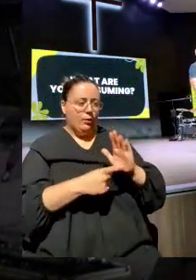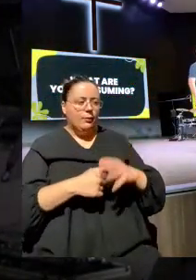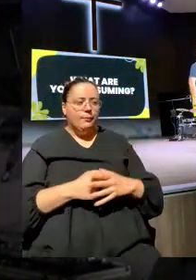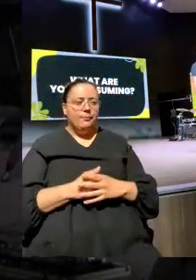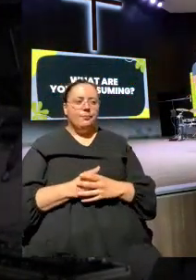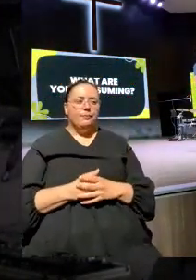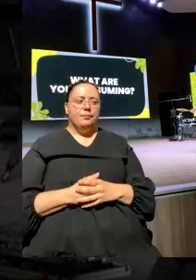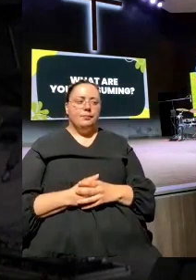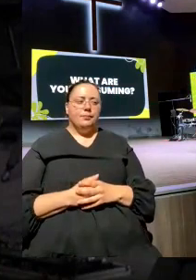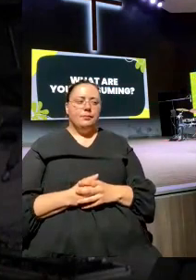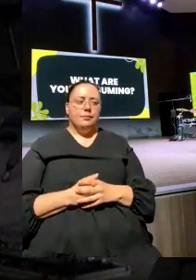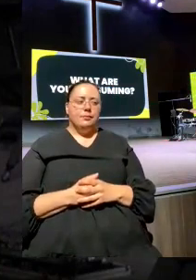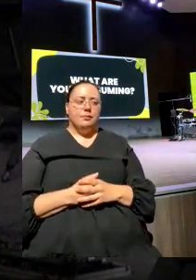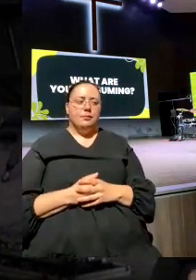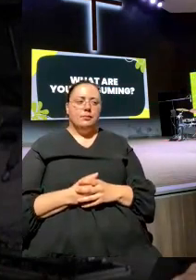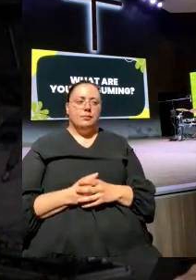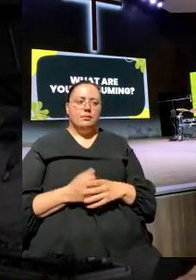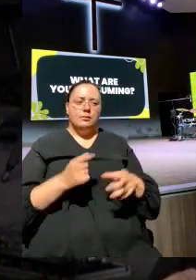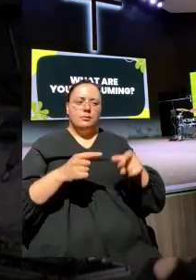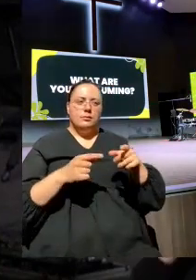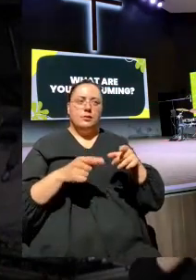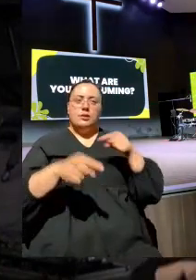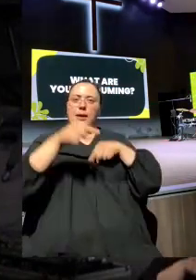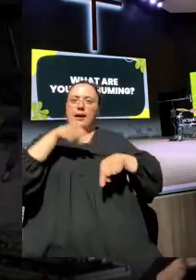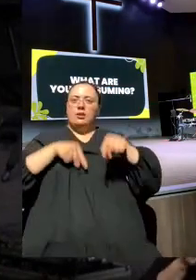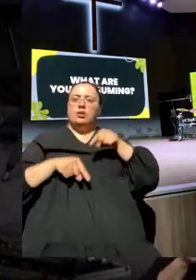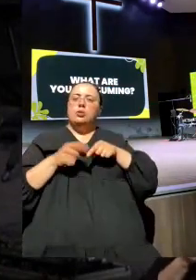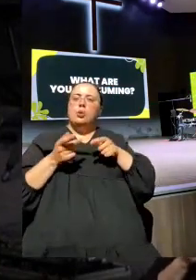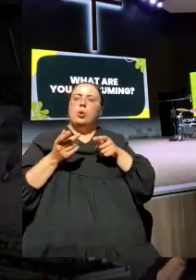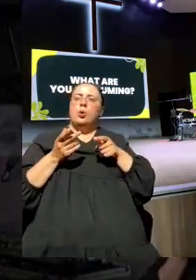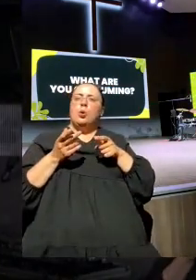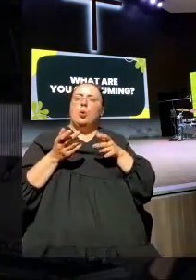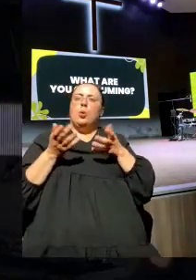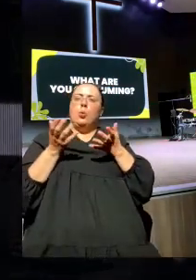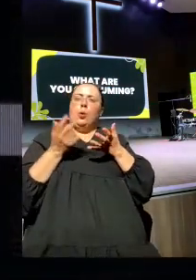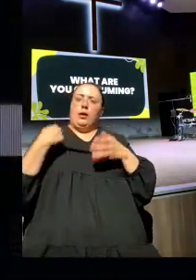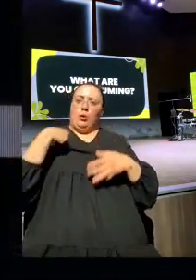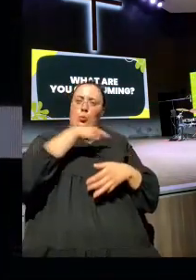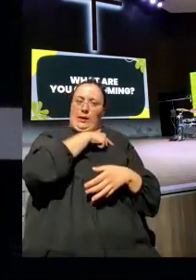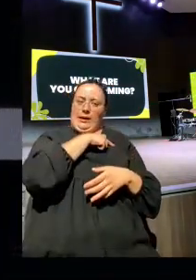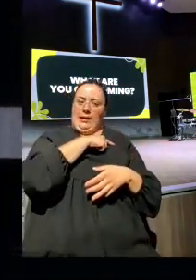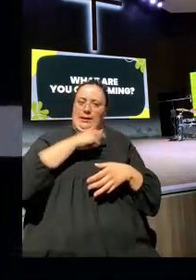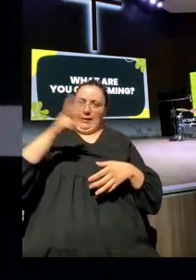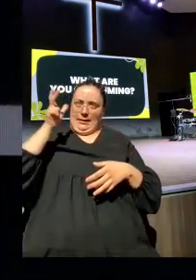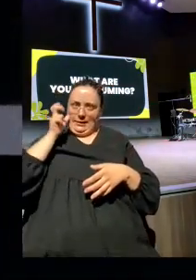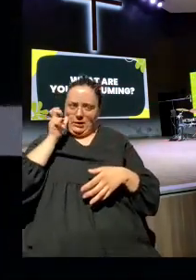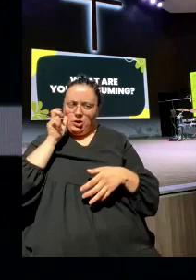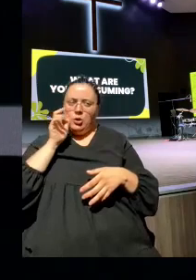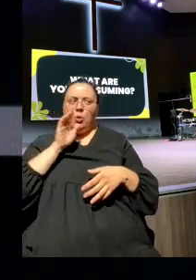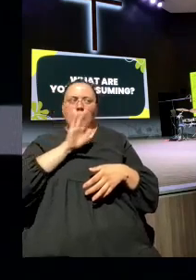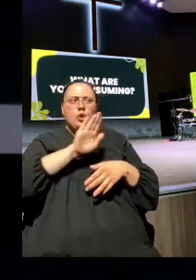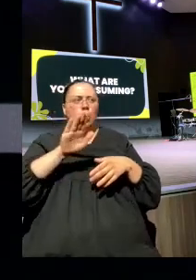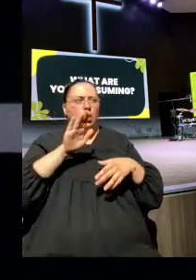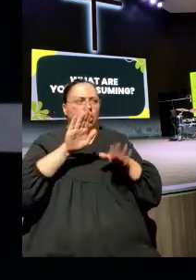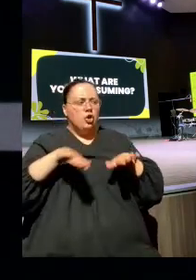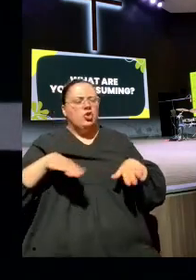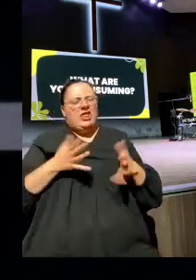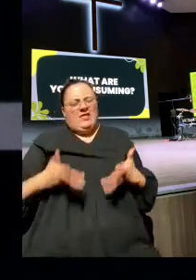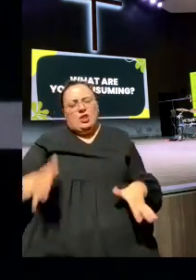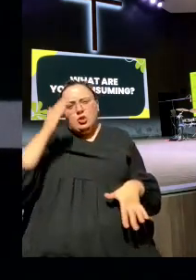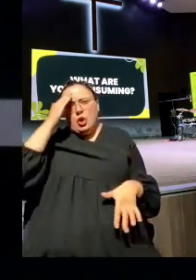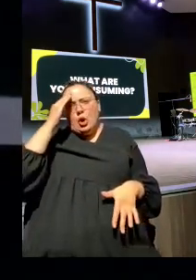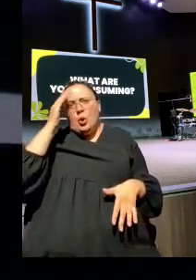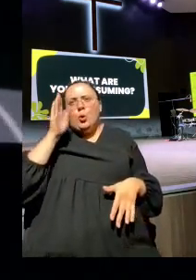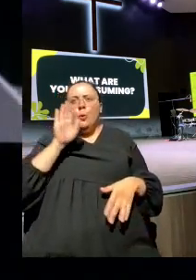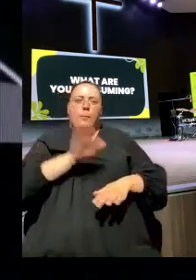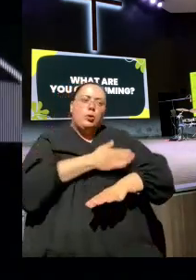What are you consuming? Your kids know what music you like, right? Your kids know what you watch on TV. Your kids